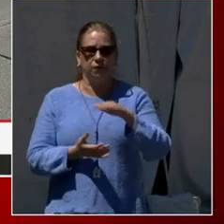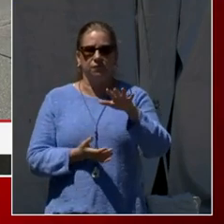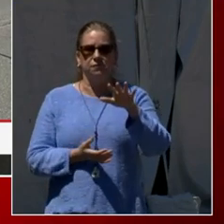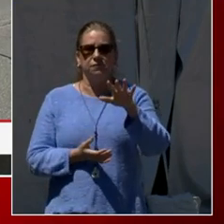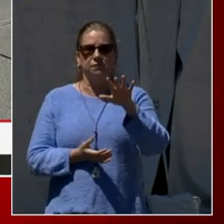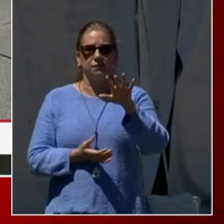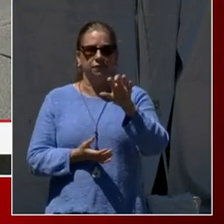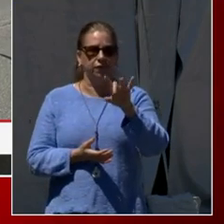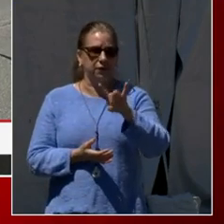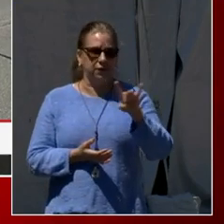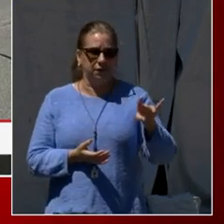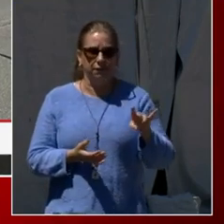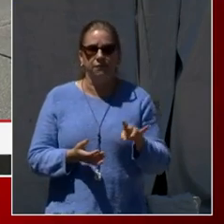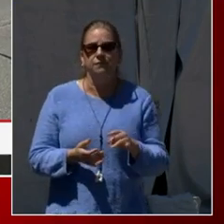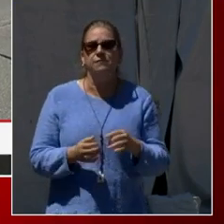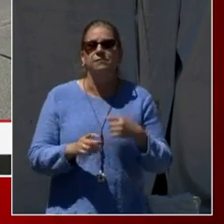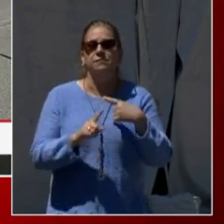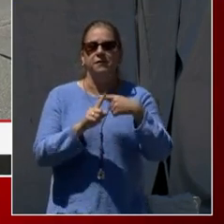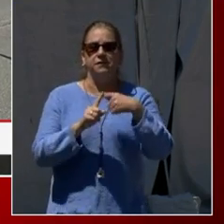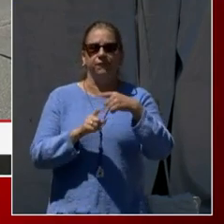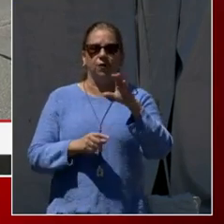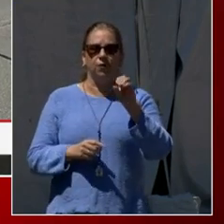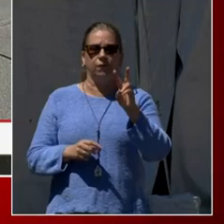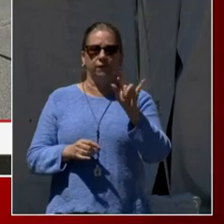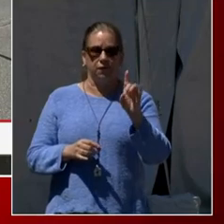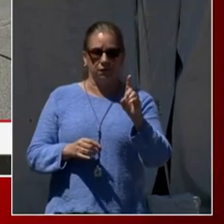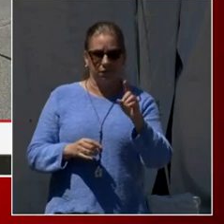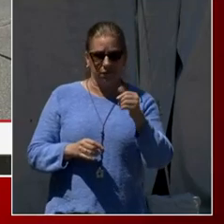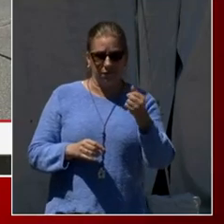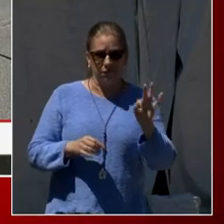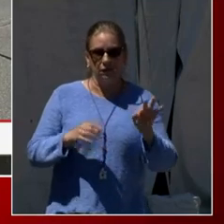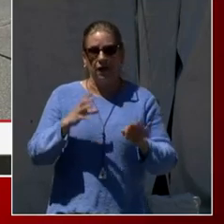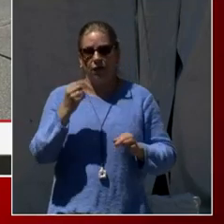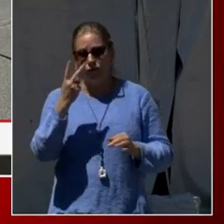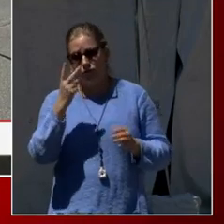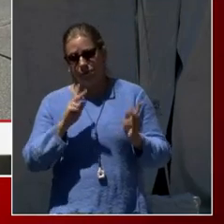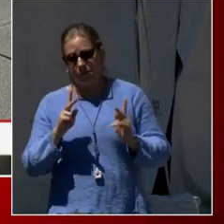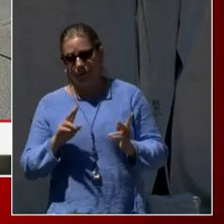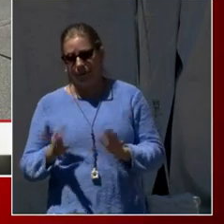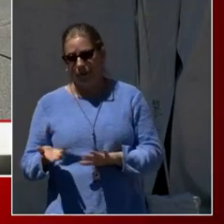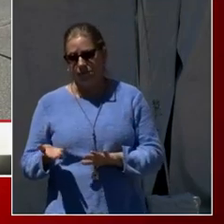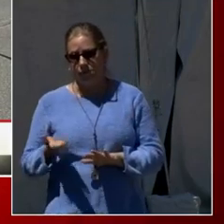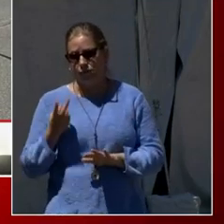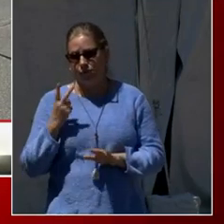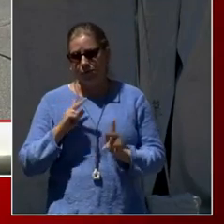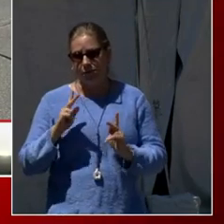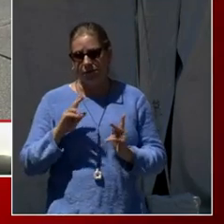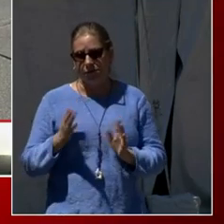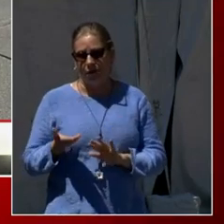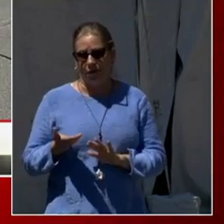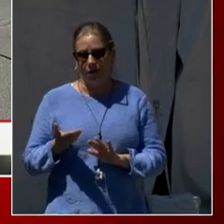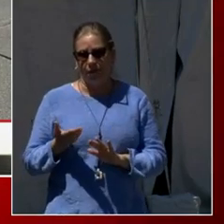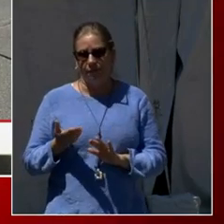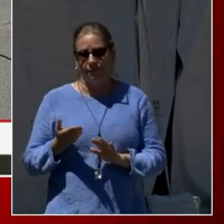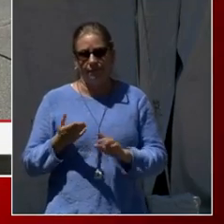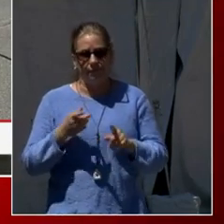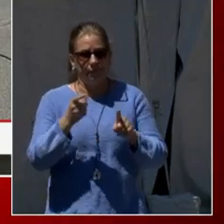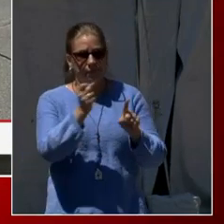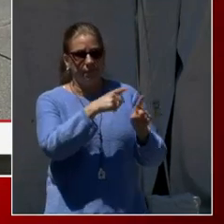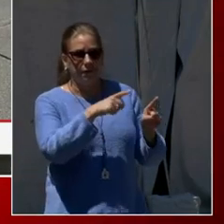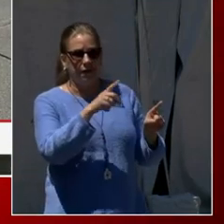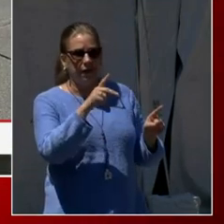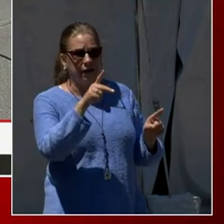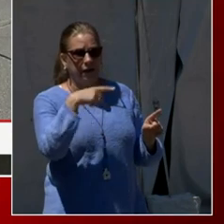take your questions. Yes, ma'am. And just if you could let me know who you are. Kim Dozier from Time. You mentioned that